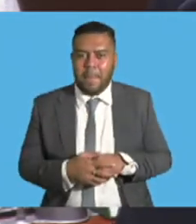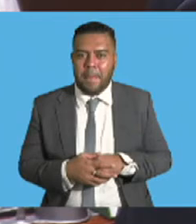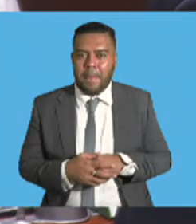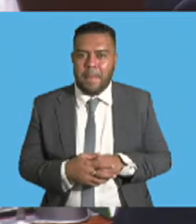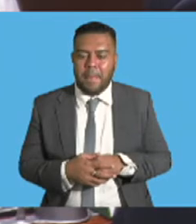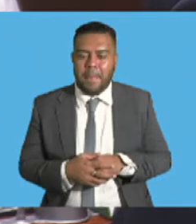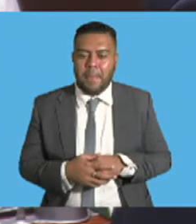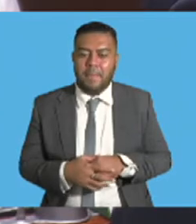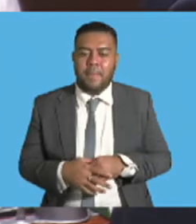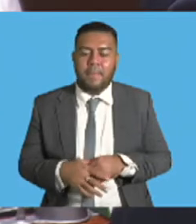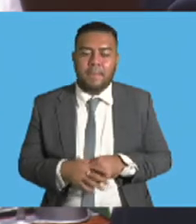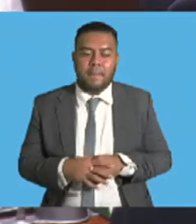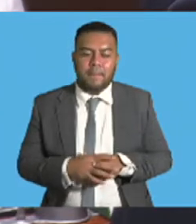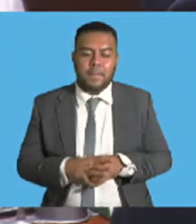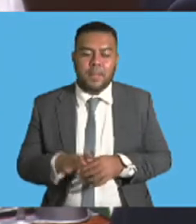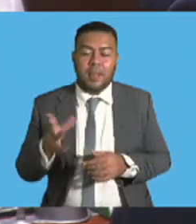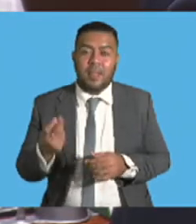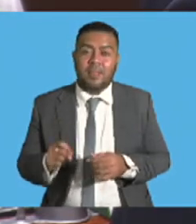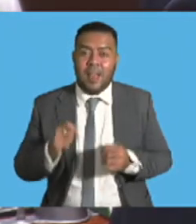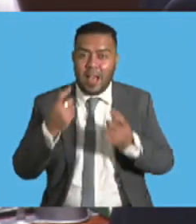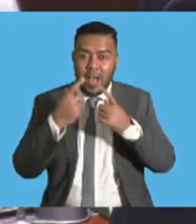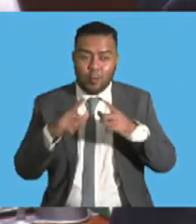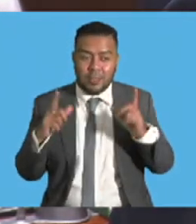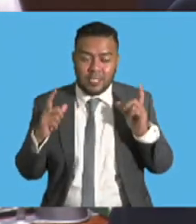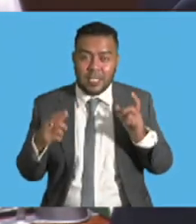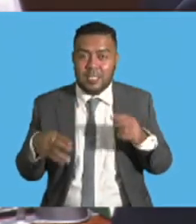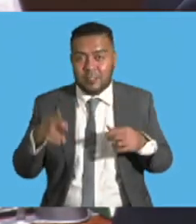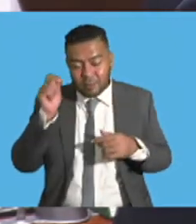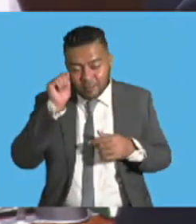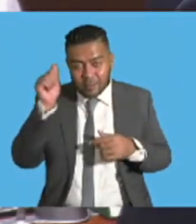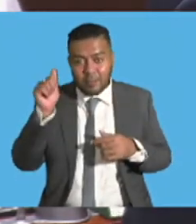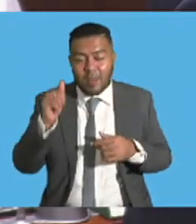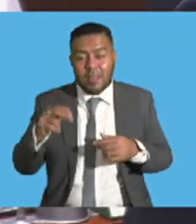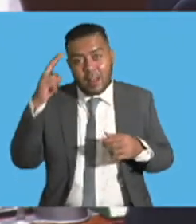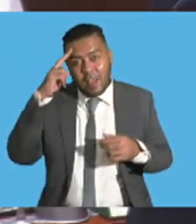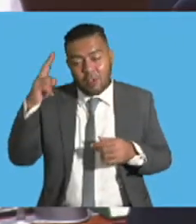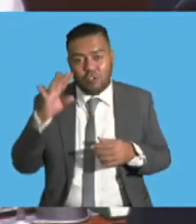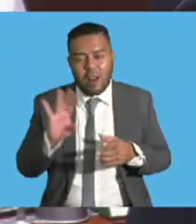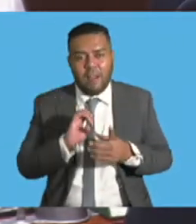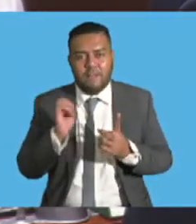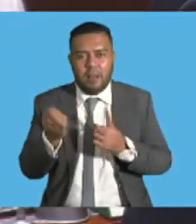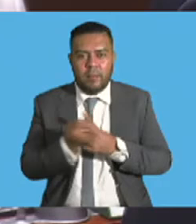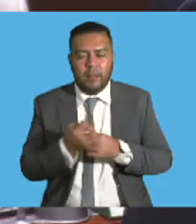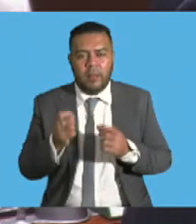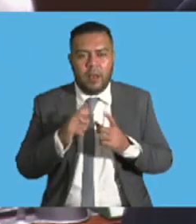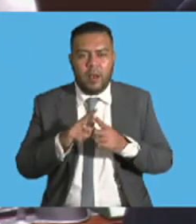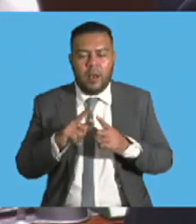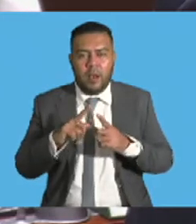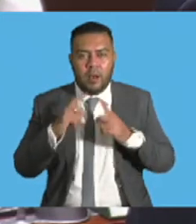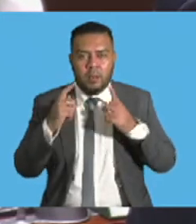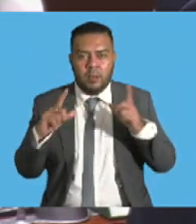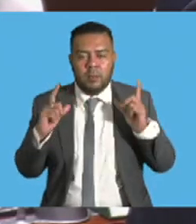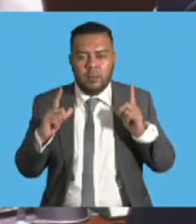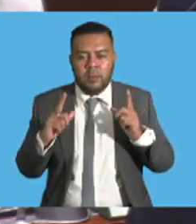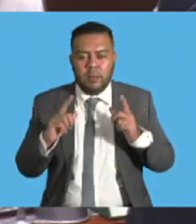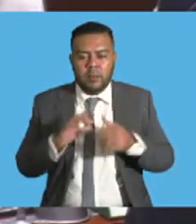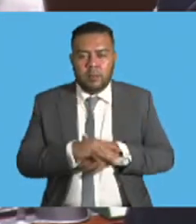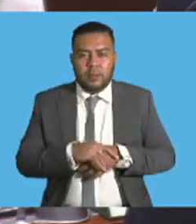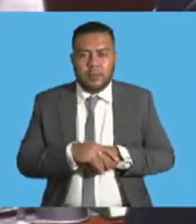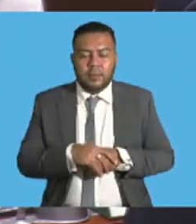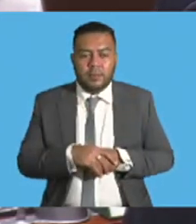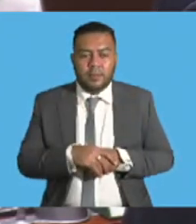it is worth noting that the Council is recognized by the National Environment Council, NEC, and under